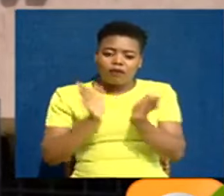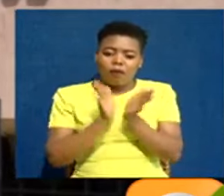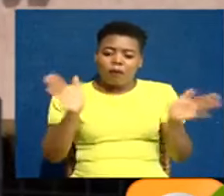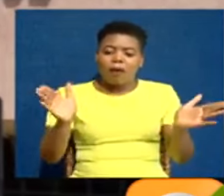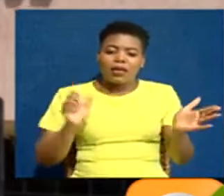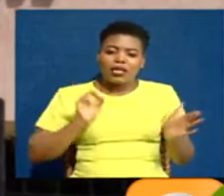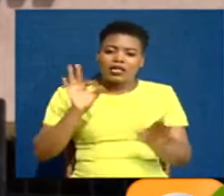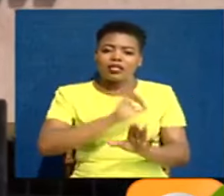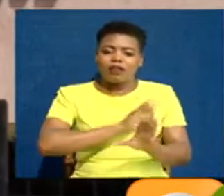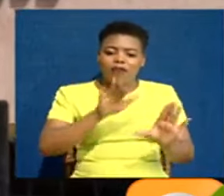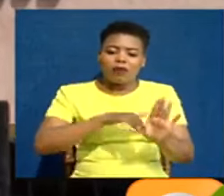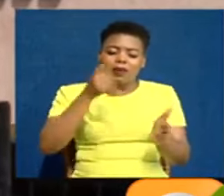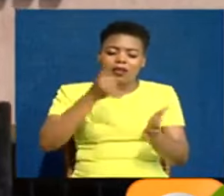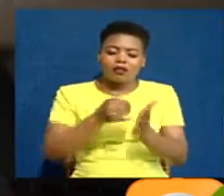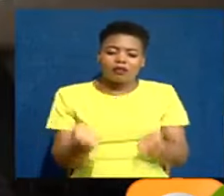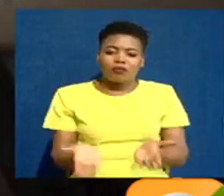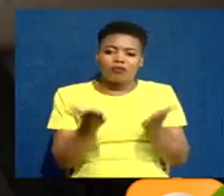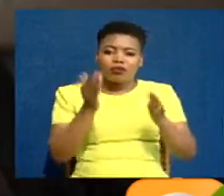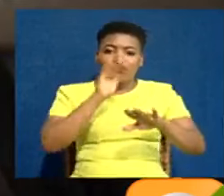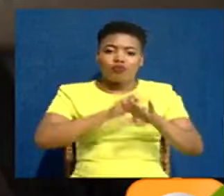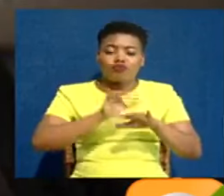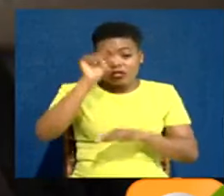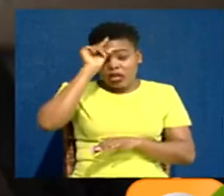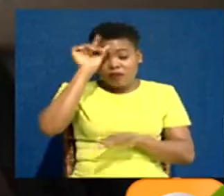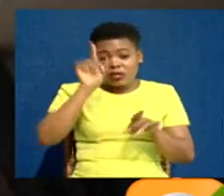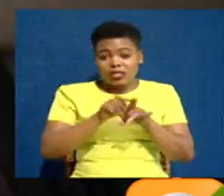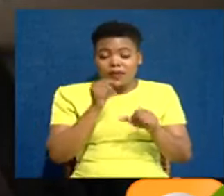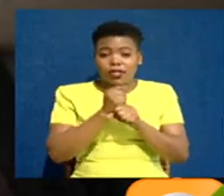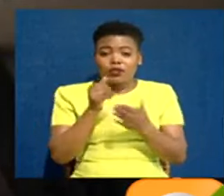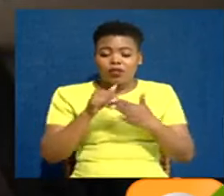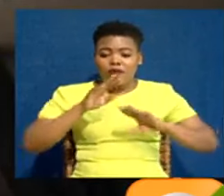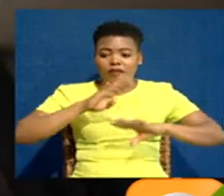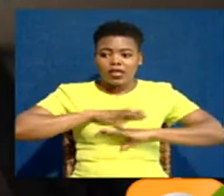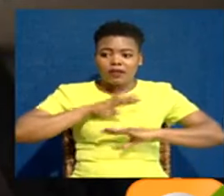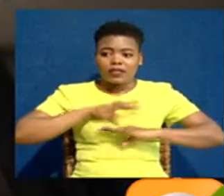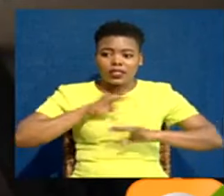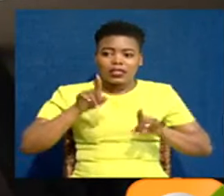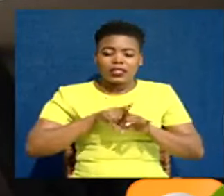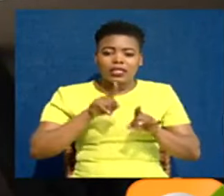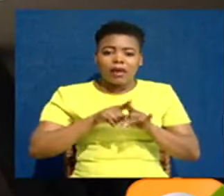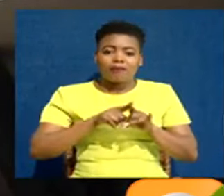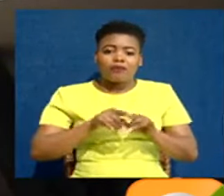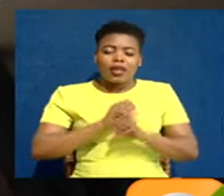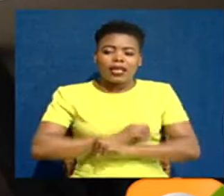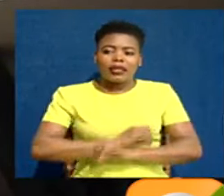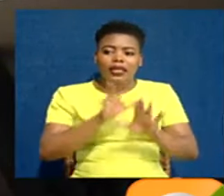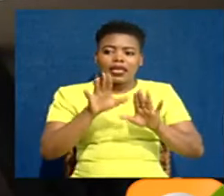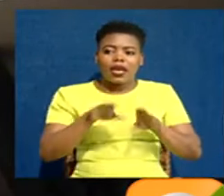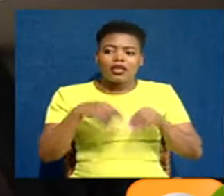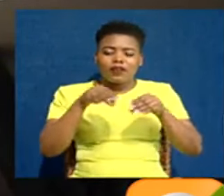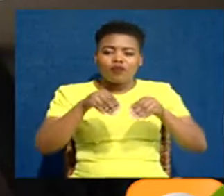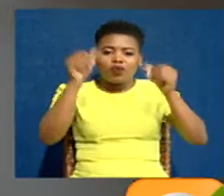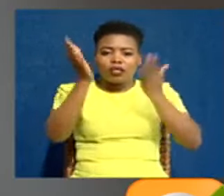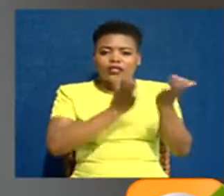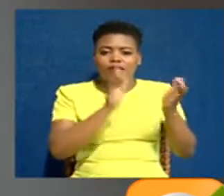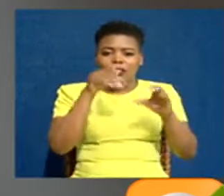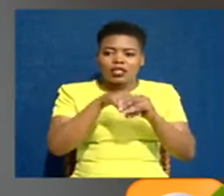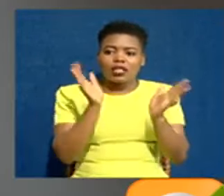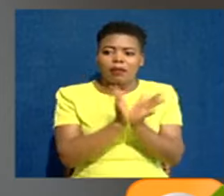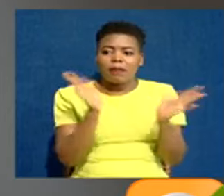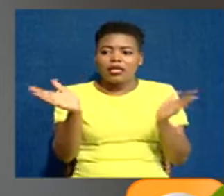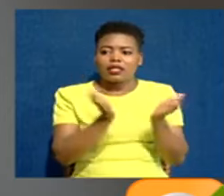also includes promotion of good governance and ensuring efficiency and effectiveness in the provision of quality services in the public sector. The